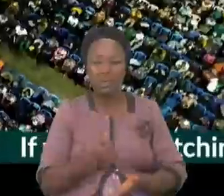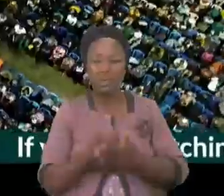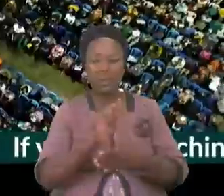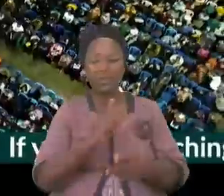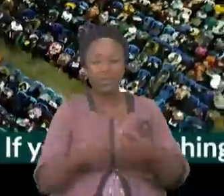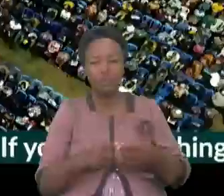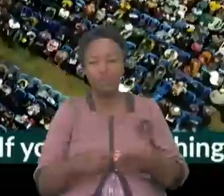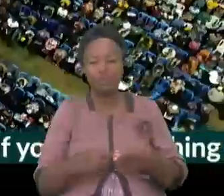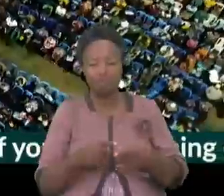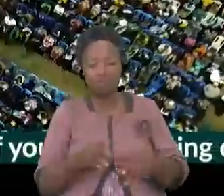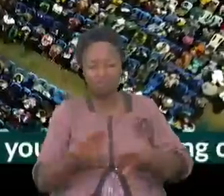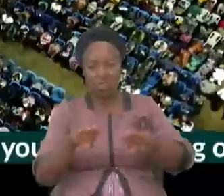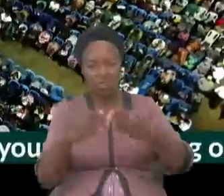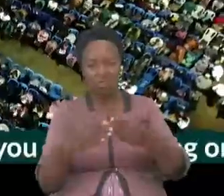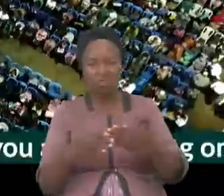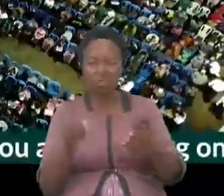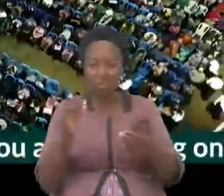so that you can be made stronger